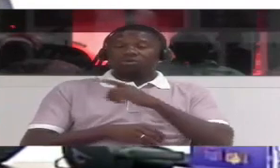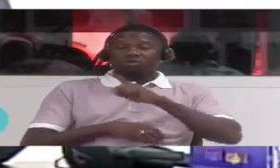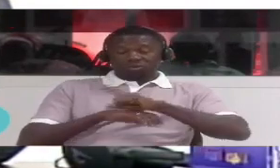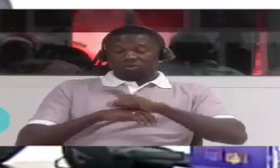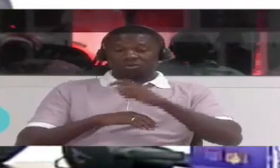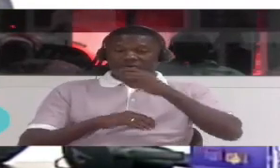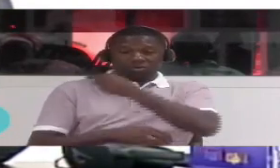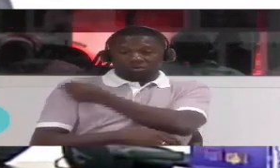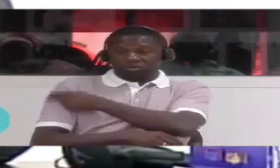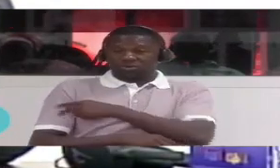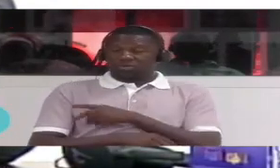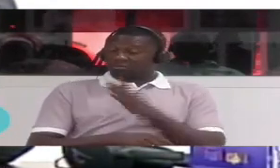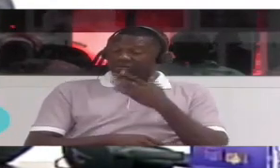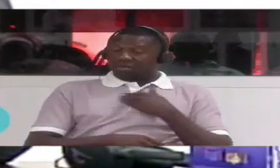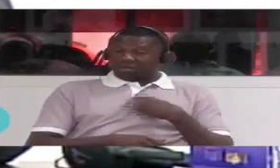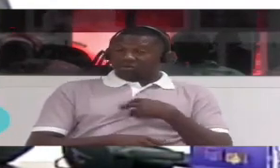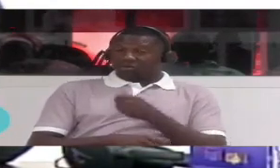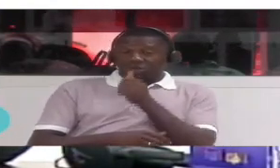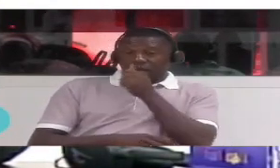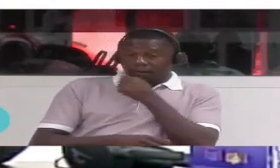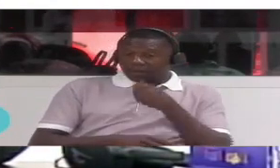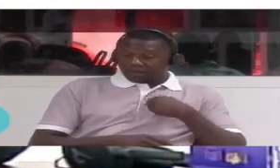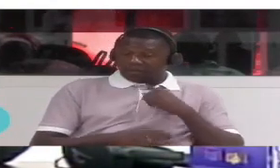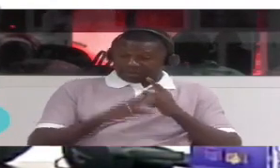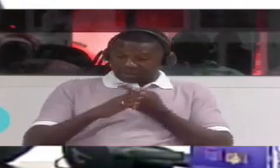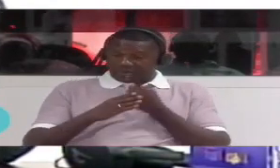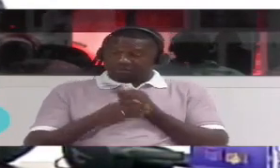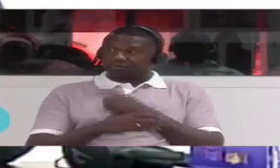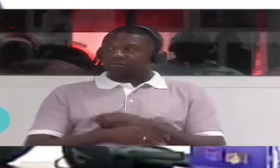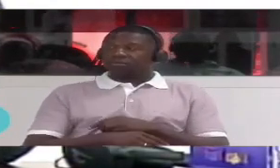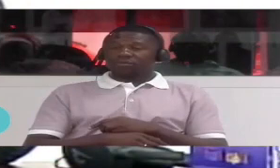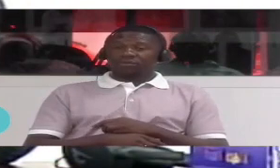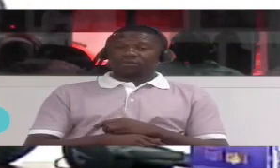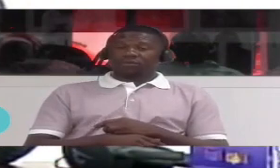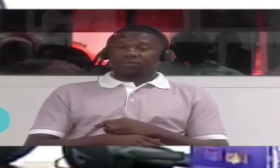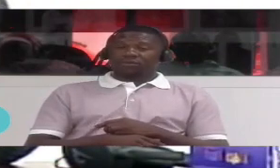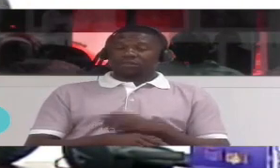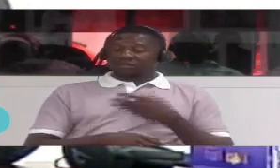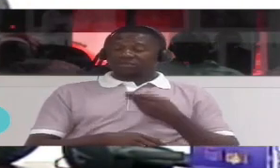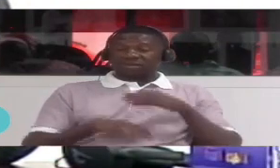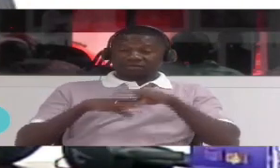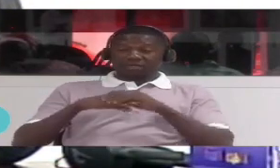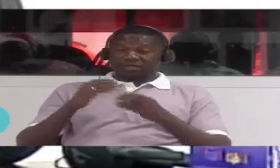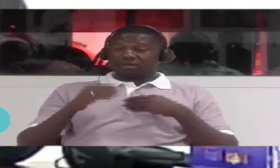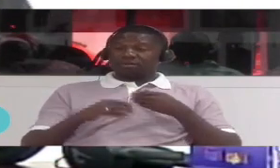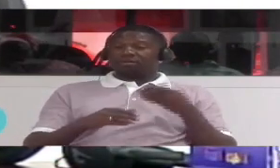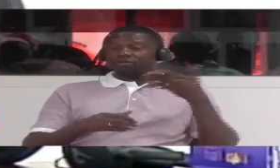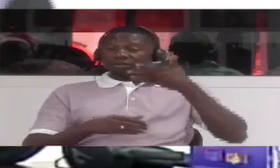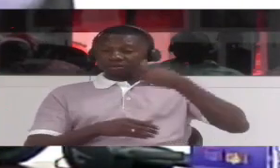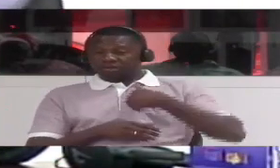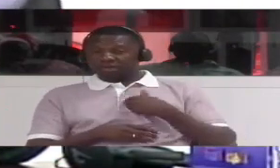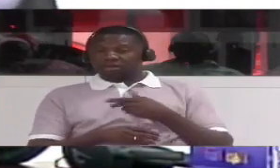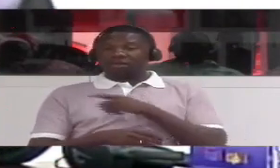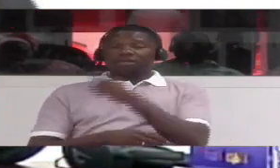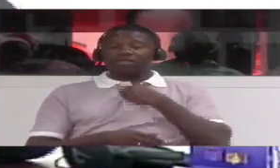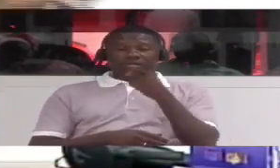wanted to conceal my injuries for some time. Even when my friend came, I actually went twice, my friend came there, and they were told that I was not